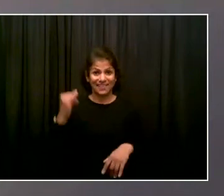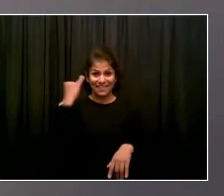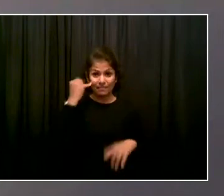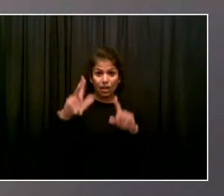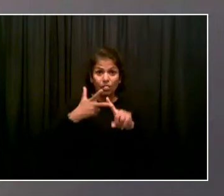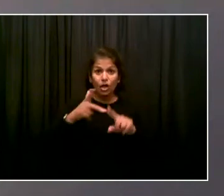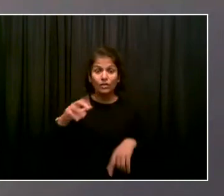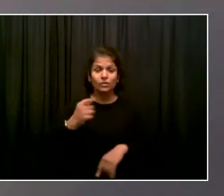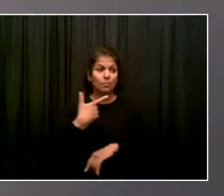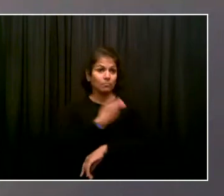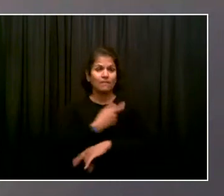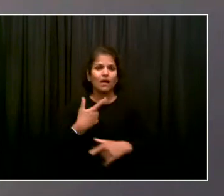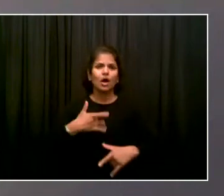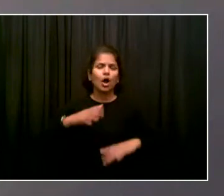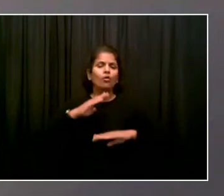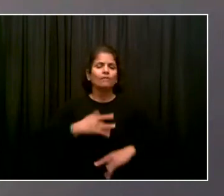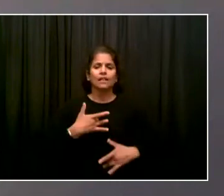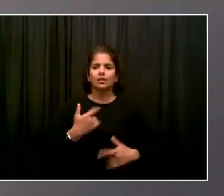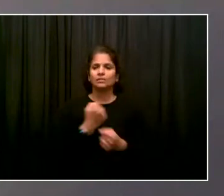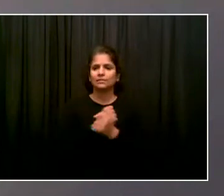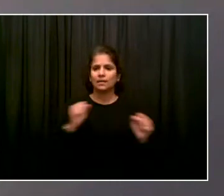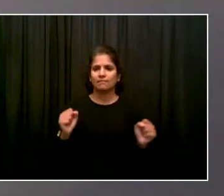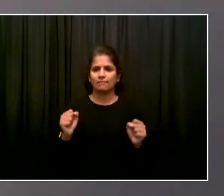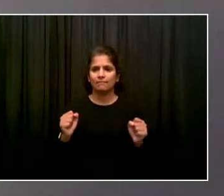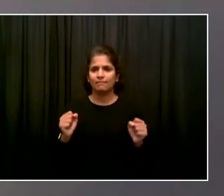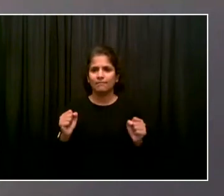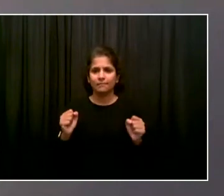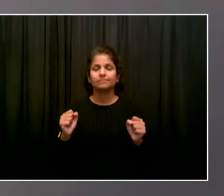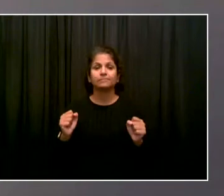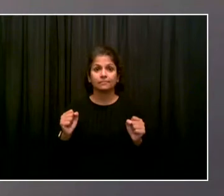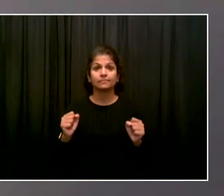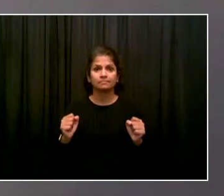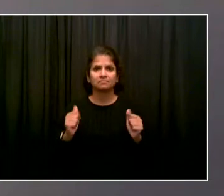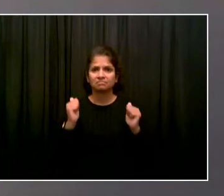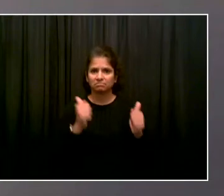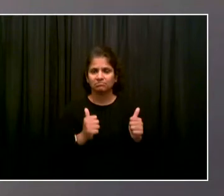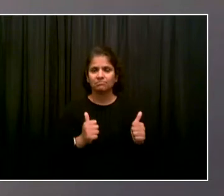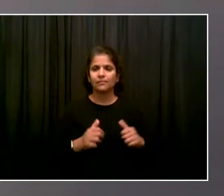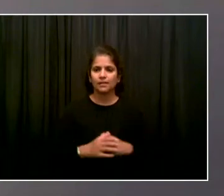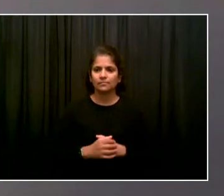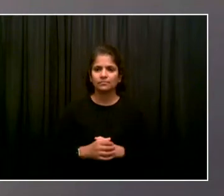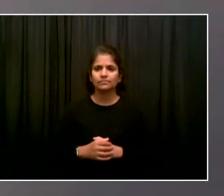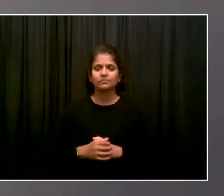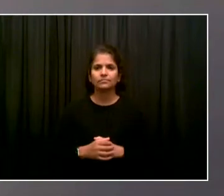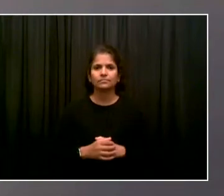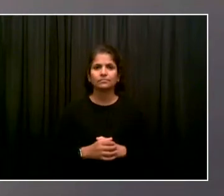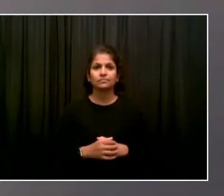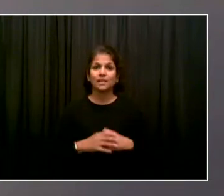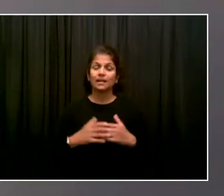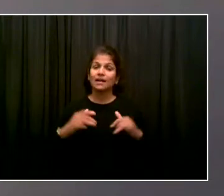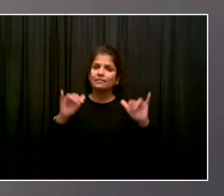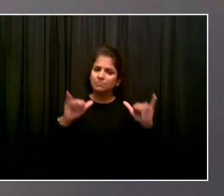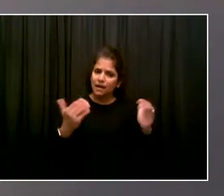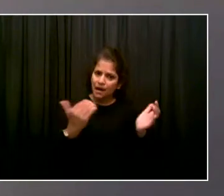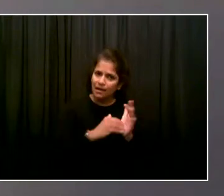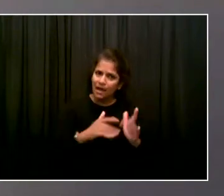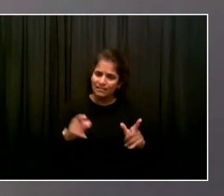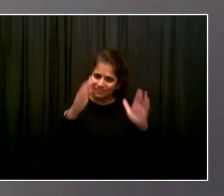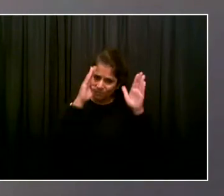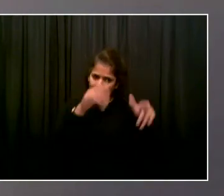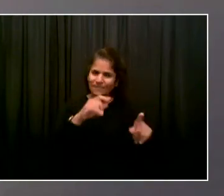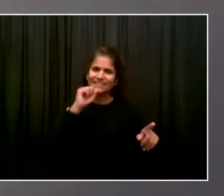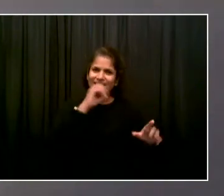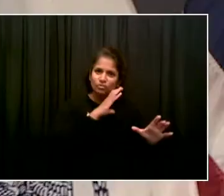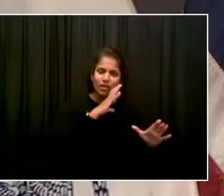eligibility requirements, I think that's great, but especially the older people and those with underlying health conditions. Thank you,